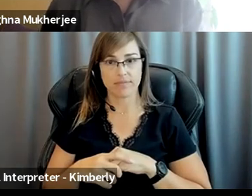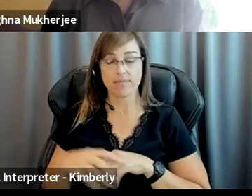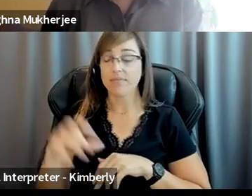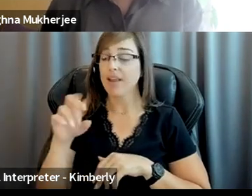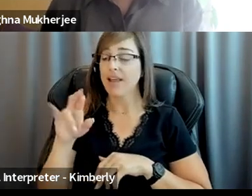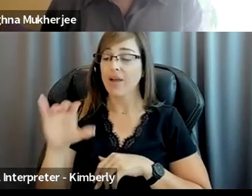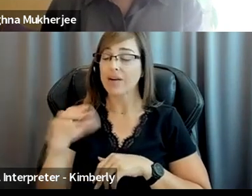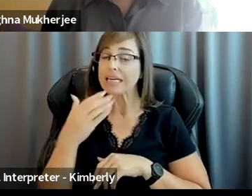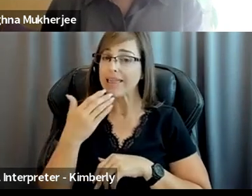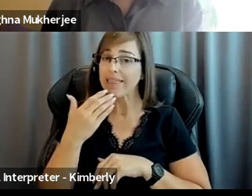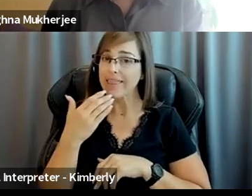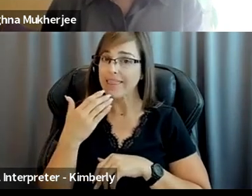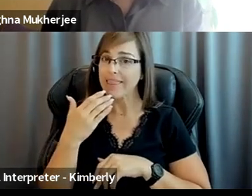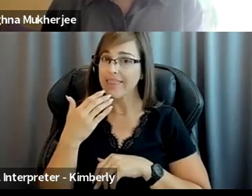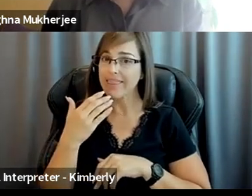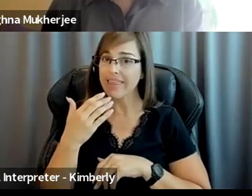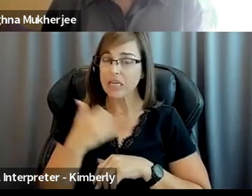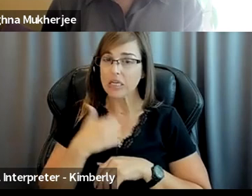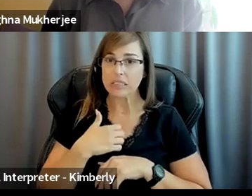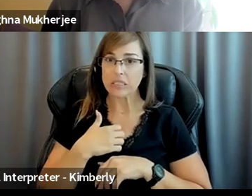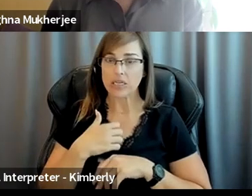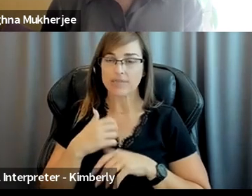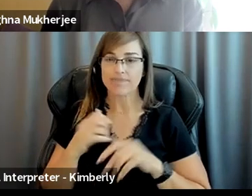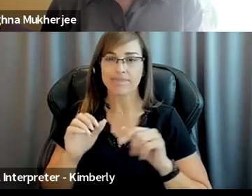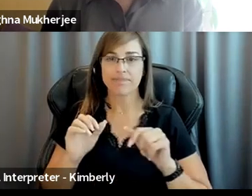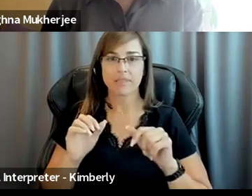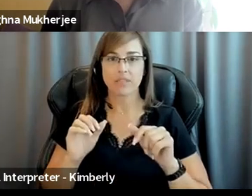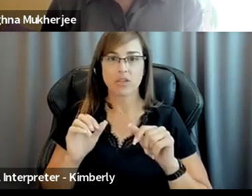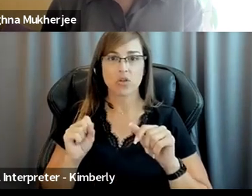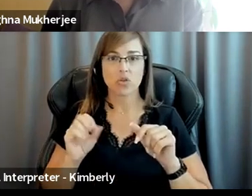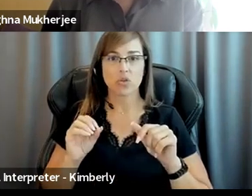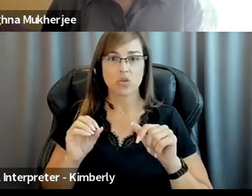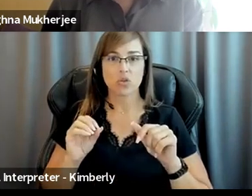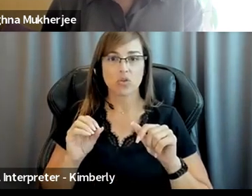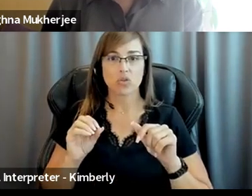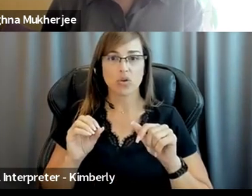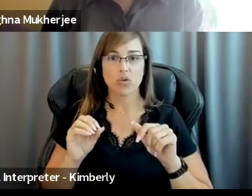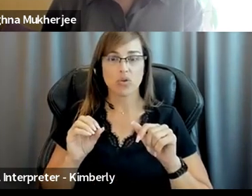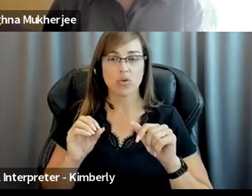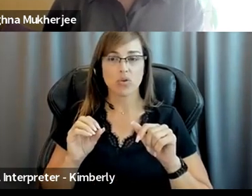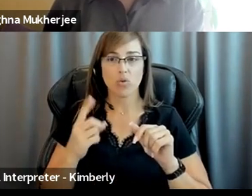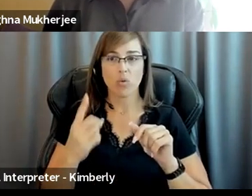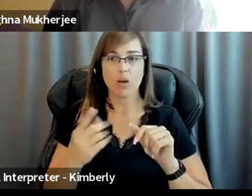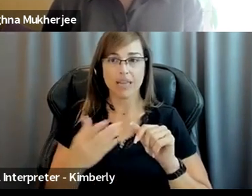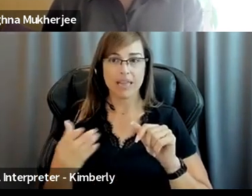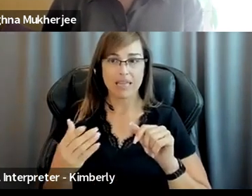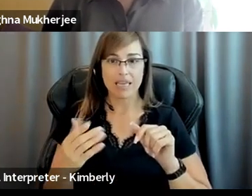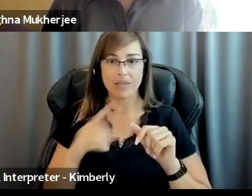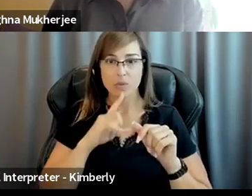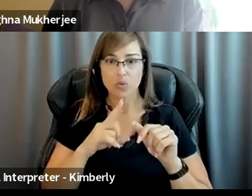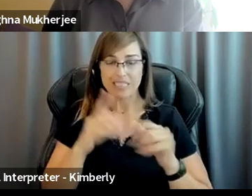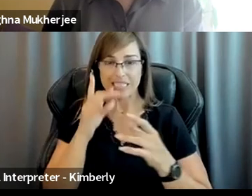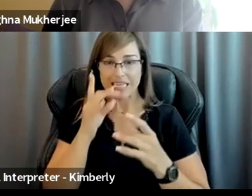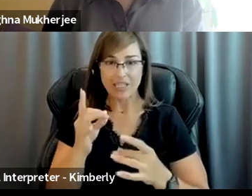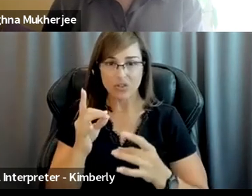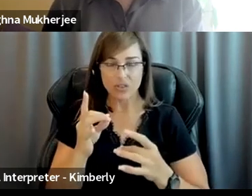Thank you. On top of that, sorry, I was just looking at work. So on top of that, one of the things that was really interesting to